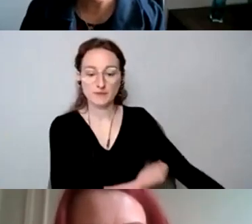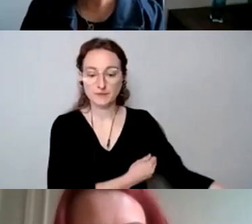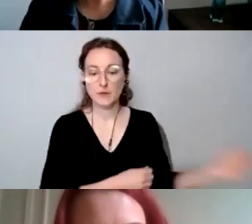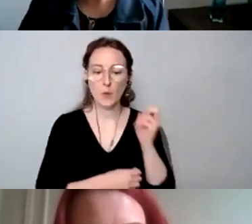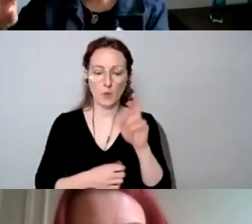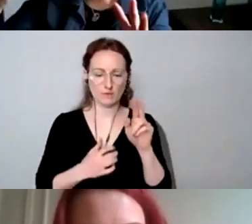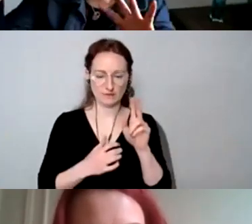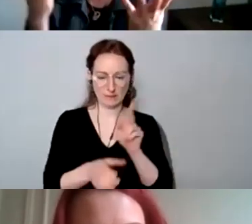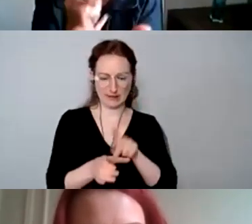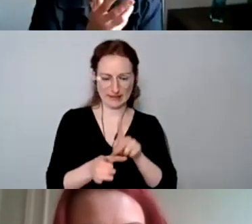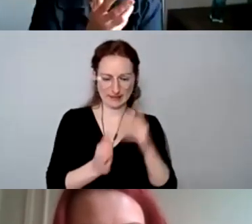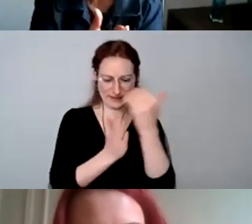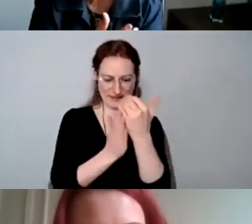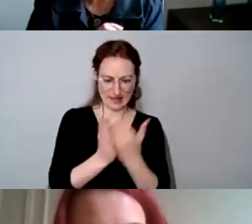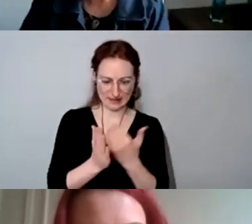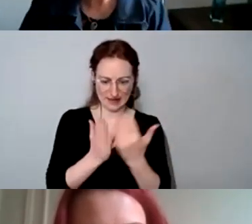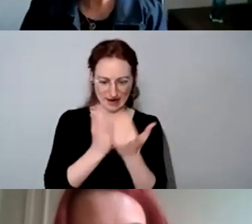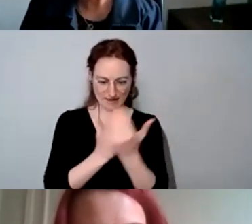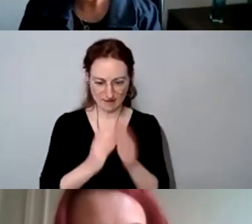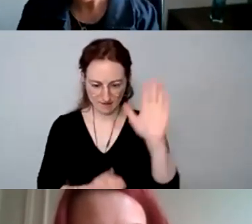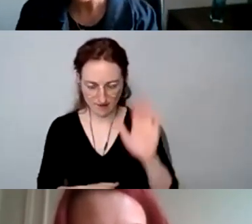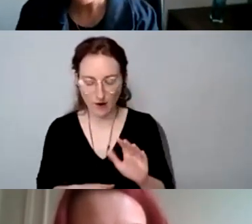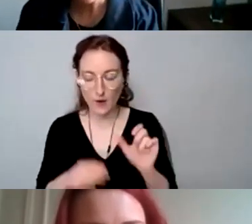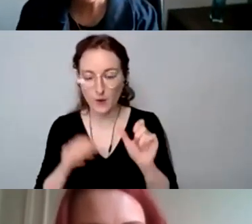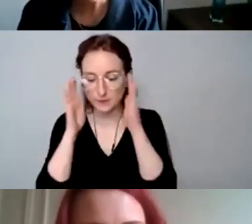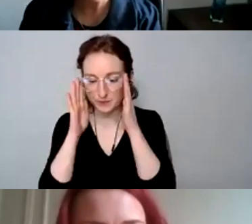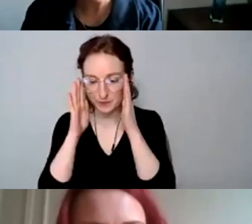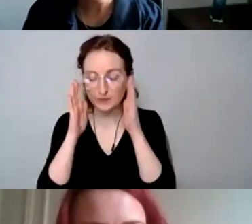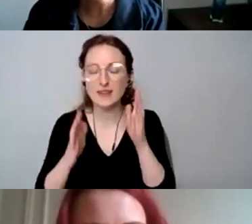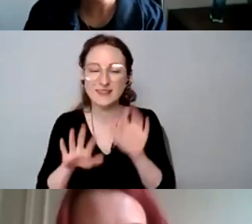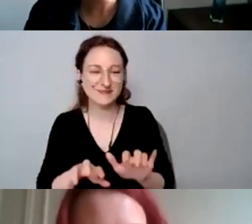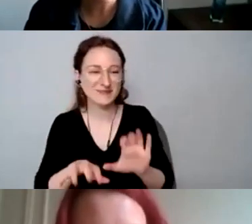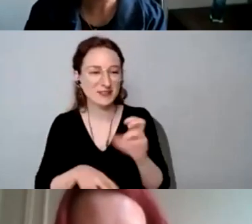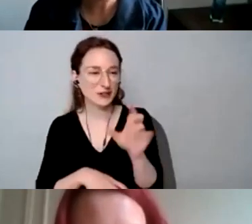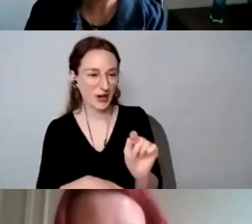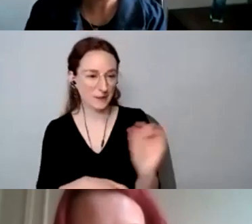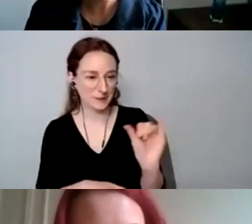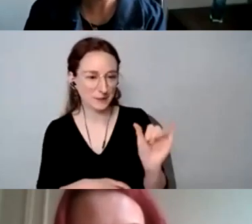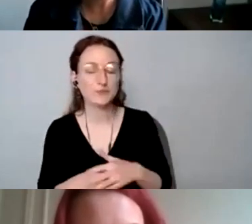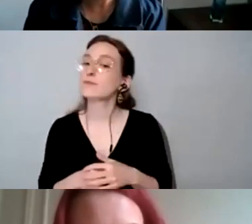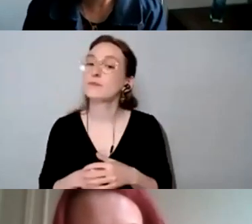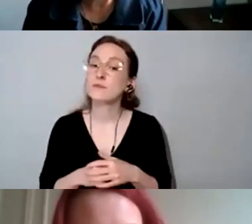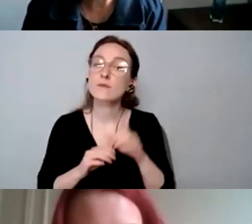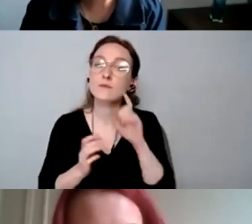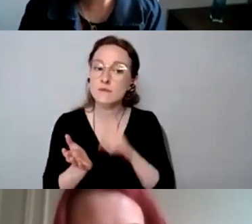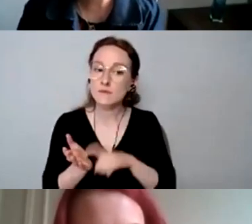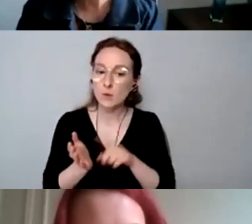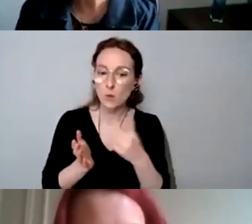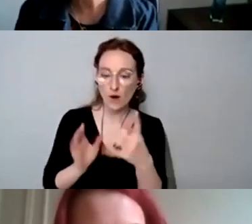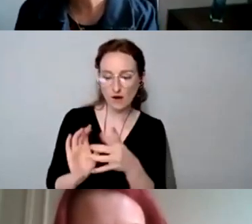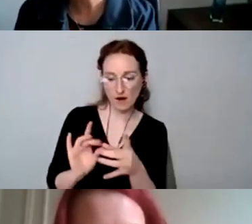the chat, actually combining two questions. Audience members are wondering what our